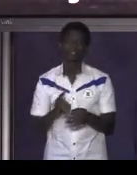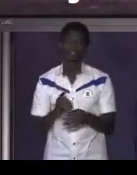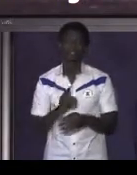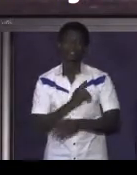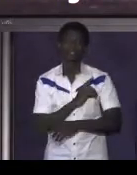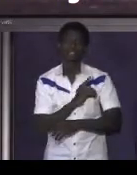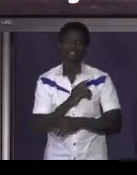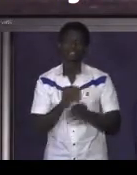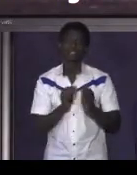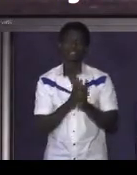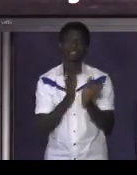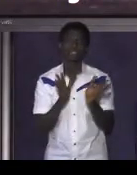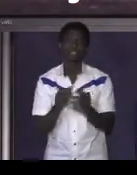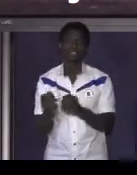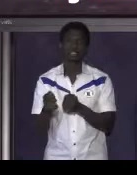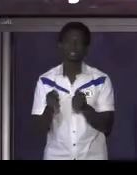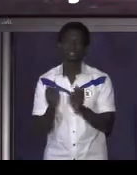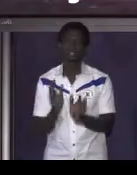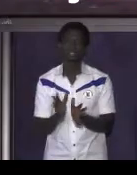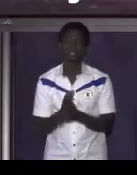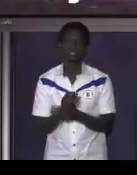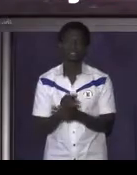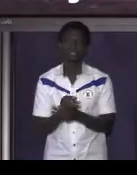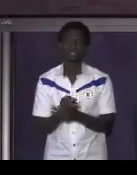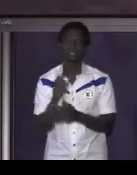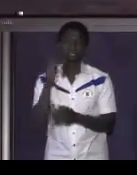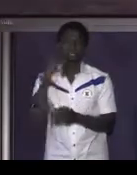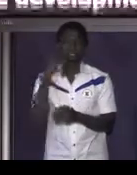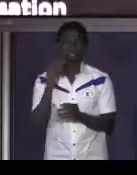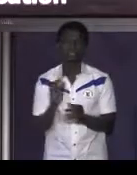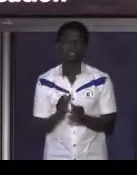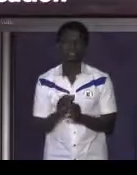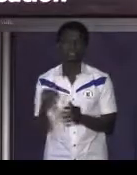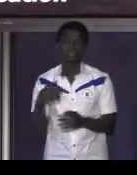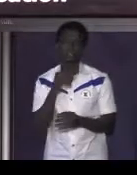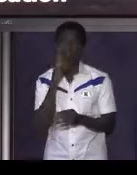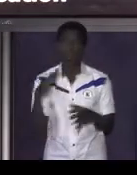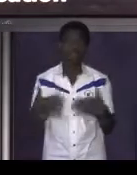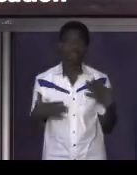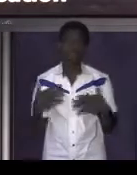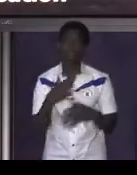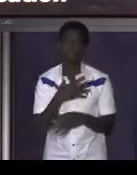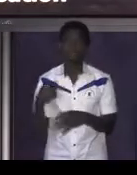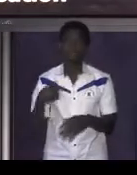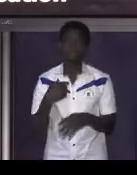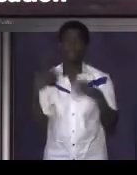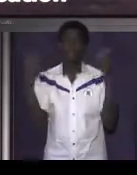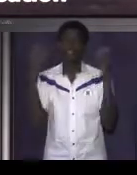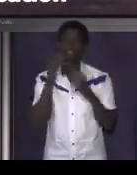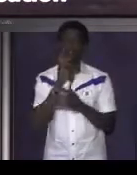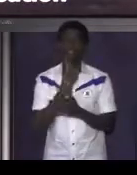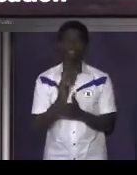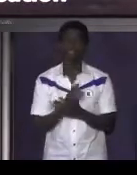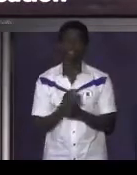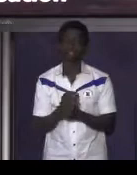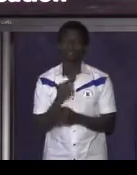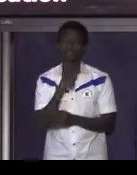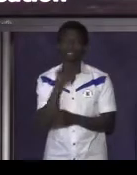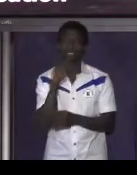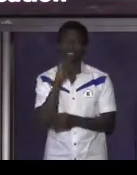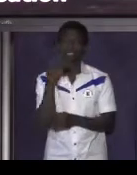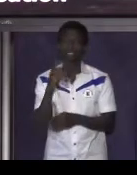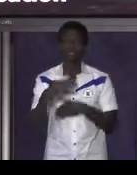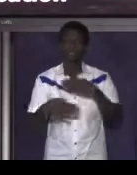Organization. Ms. Ngozi Okonjo-Iweala is a Nigerian, so we are happy and we celebrate her. That is